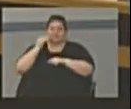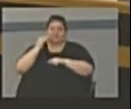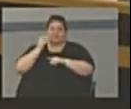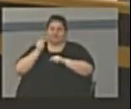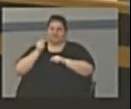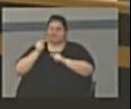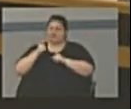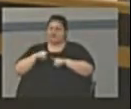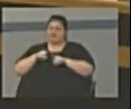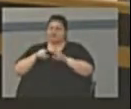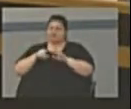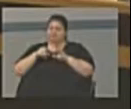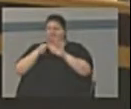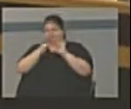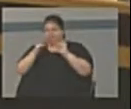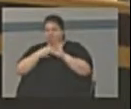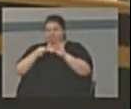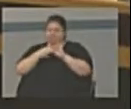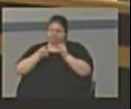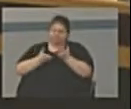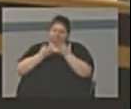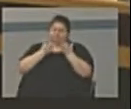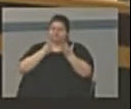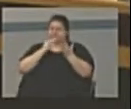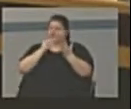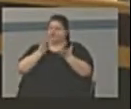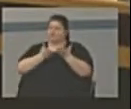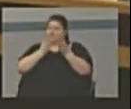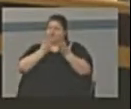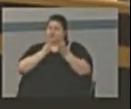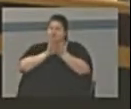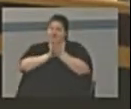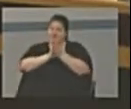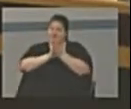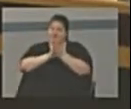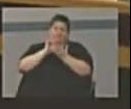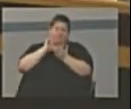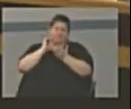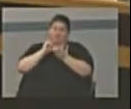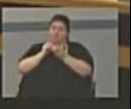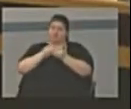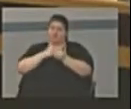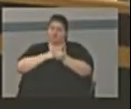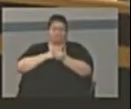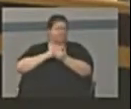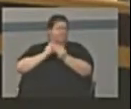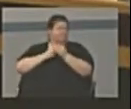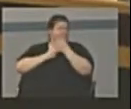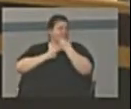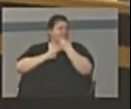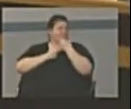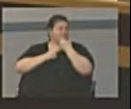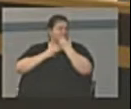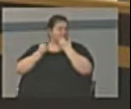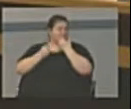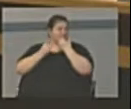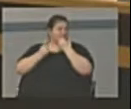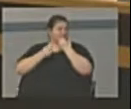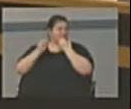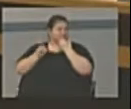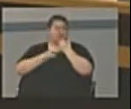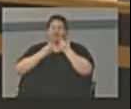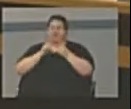they raised some concerns and also some praise in areas that we hadn't heard before, and we always welcome praise from the